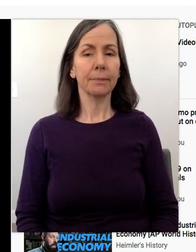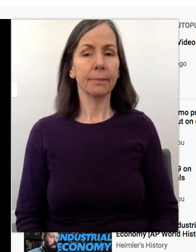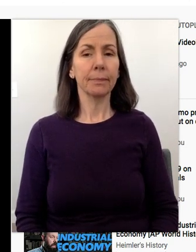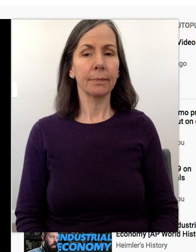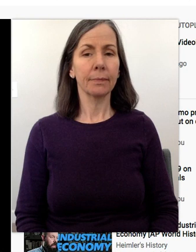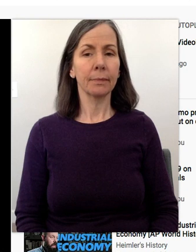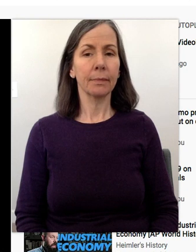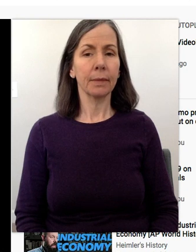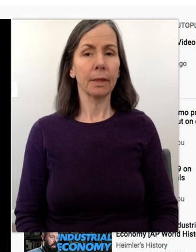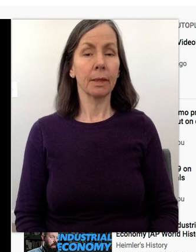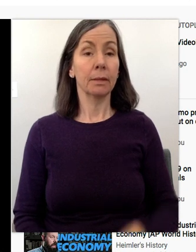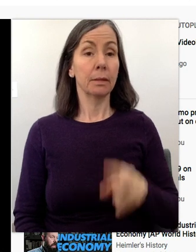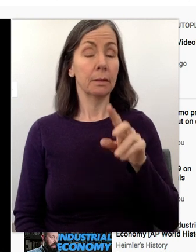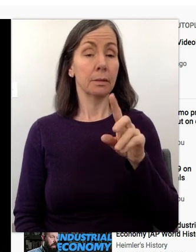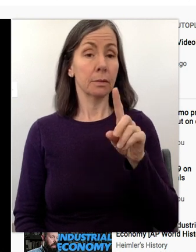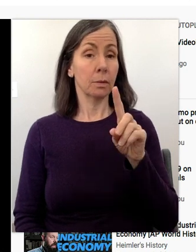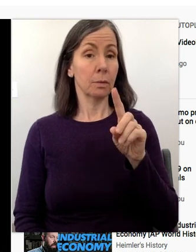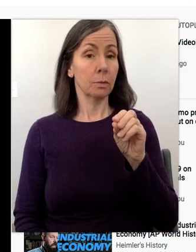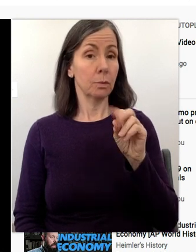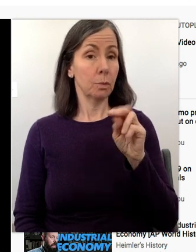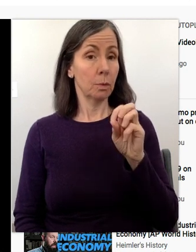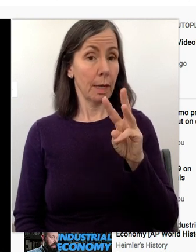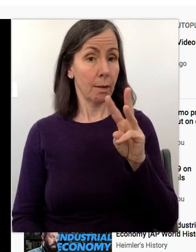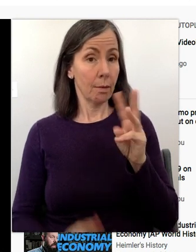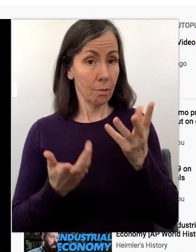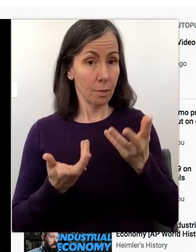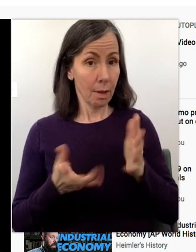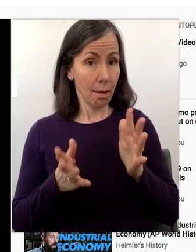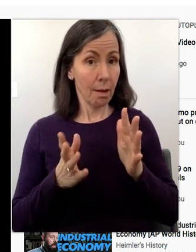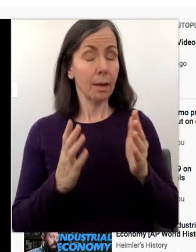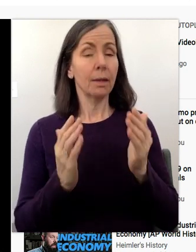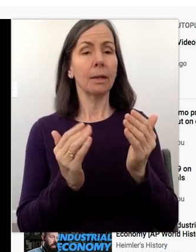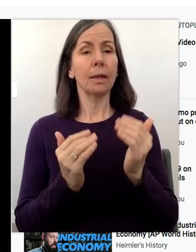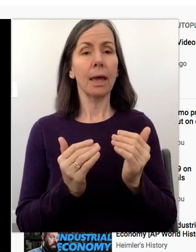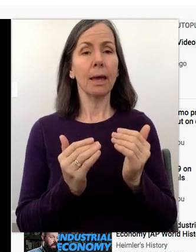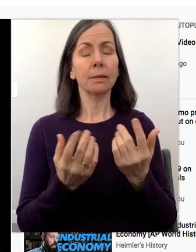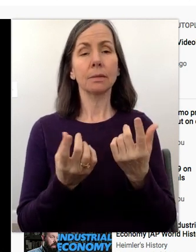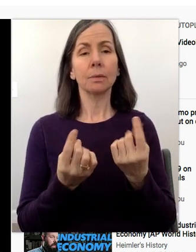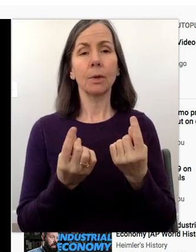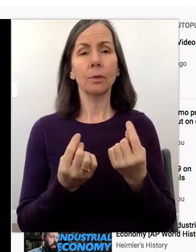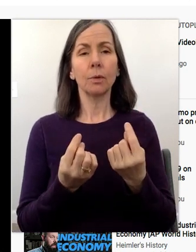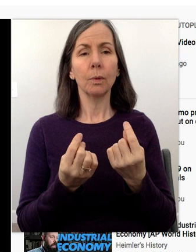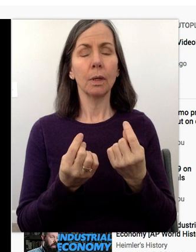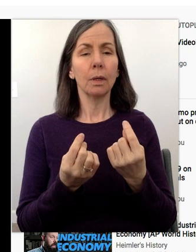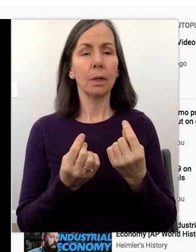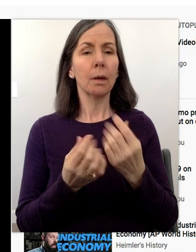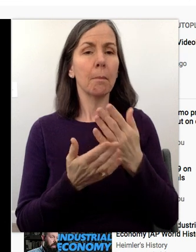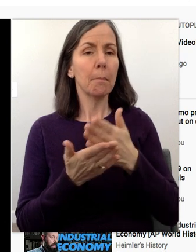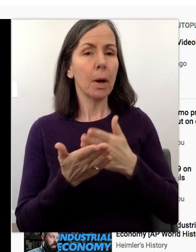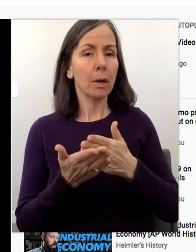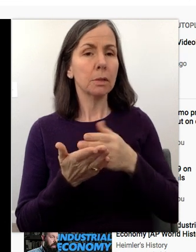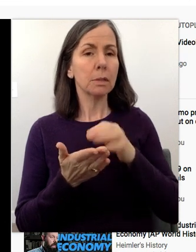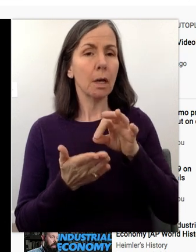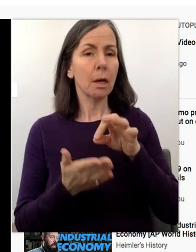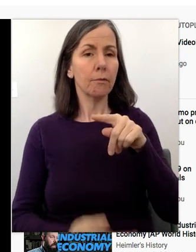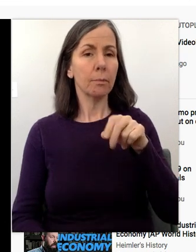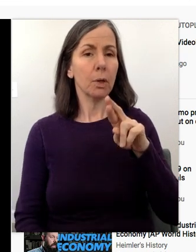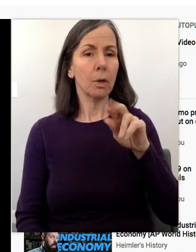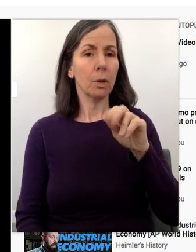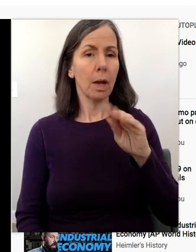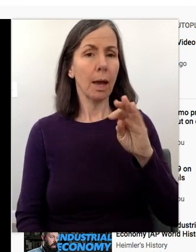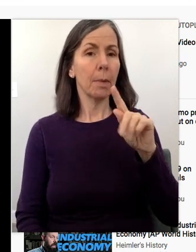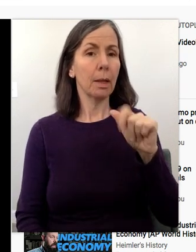So after you finish today's Do Now, you're going to need to do the parts of a parabola practice, which is the second